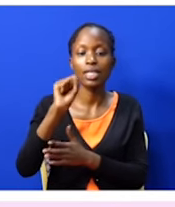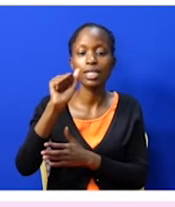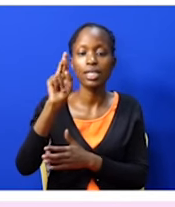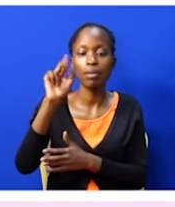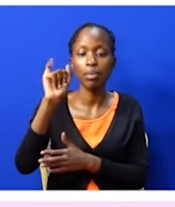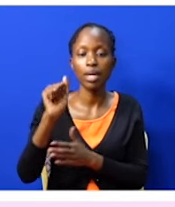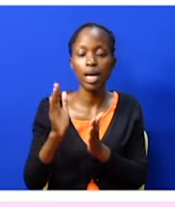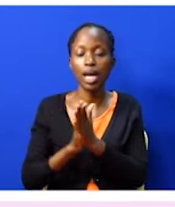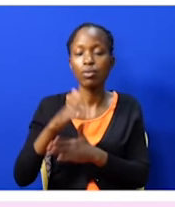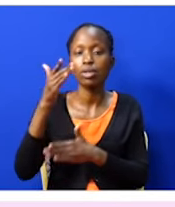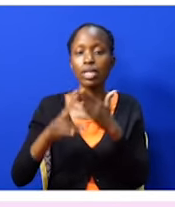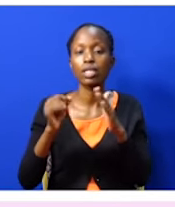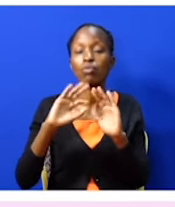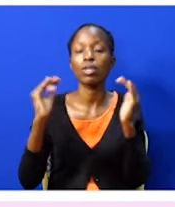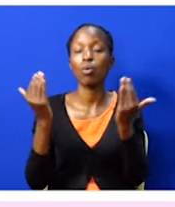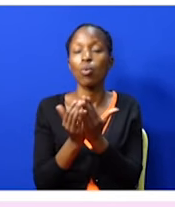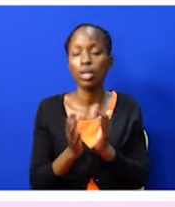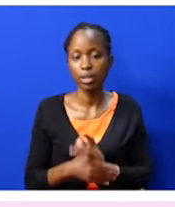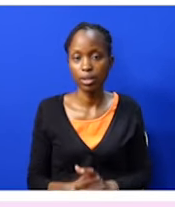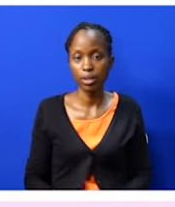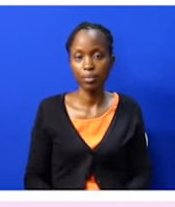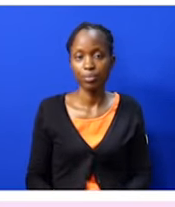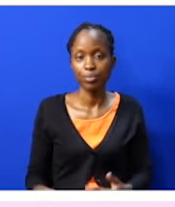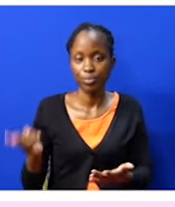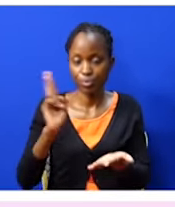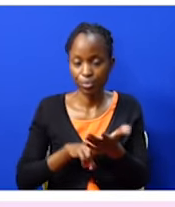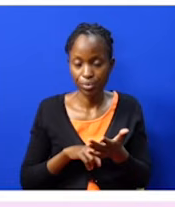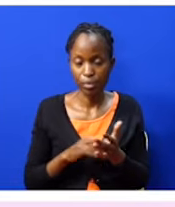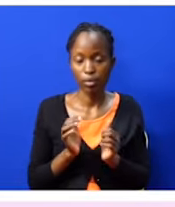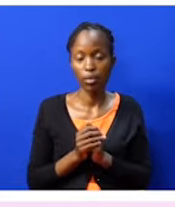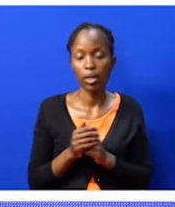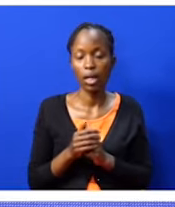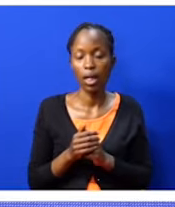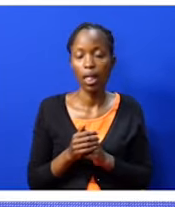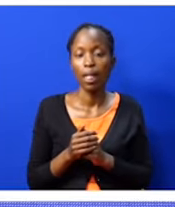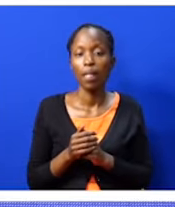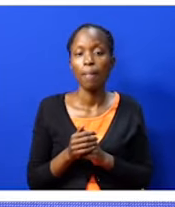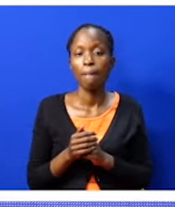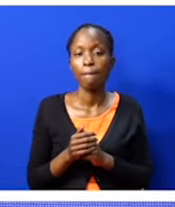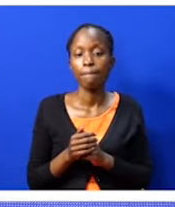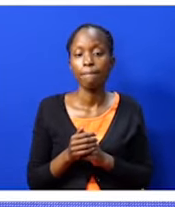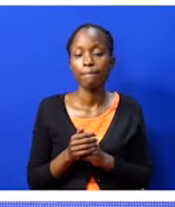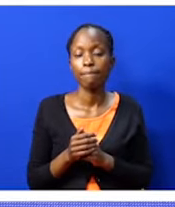the ends of the world." Can we repeat the memory verse again?